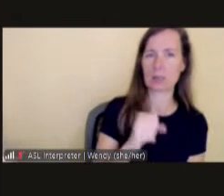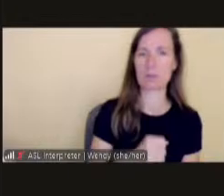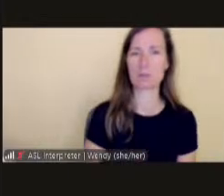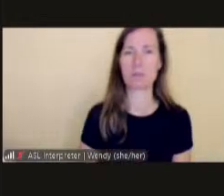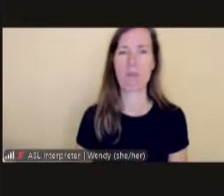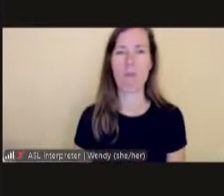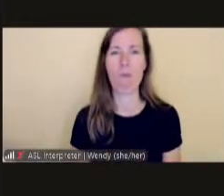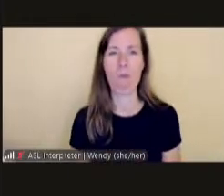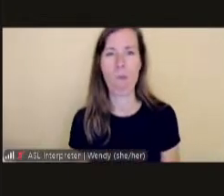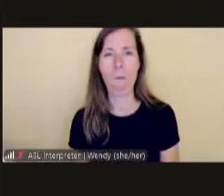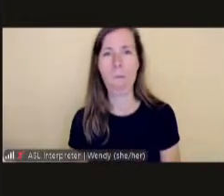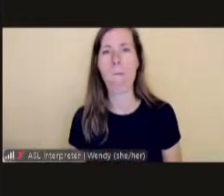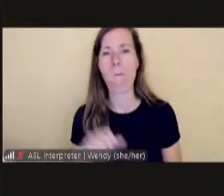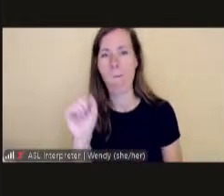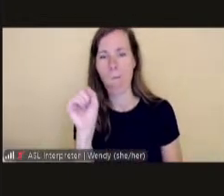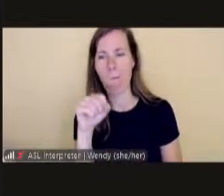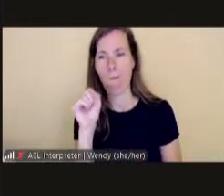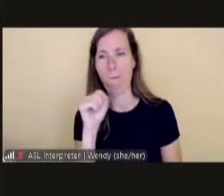Yeah,